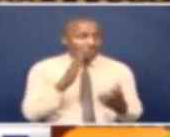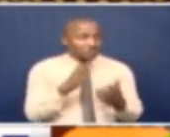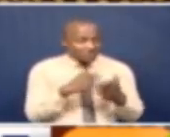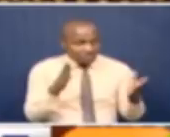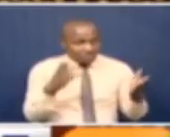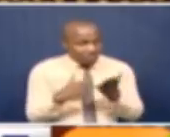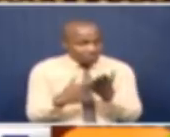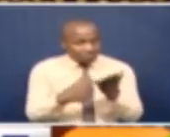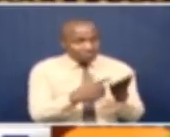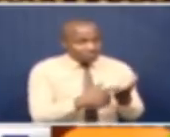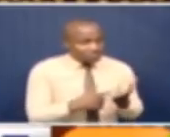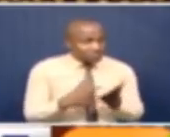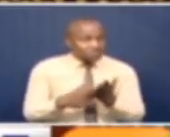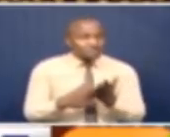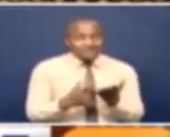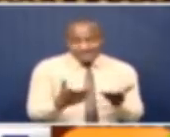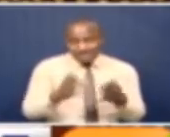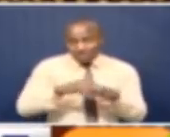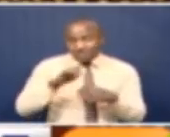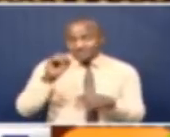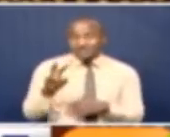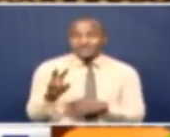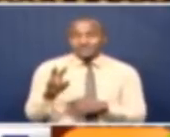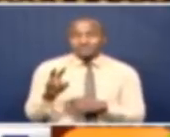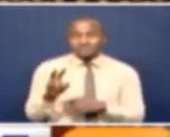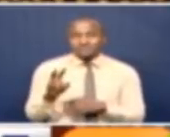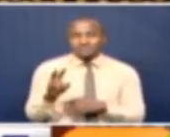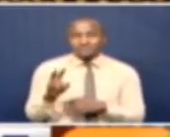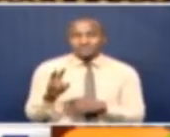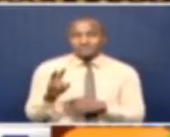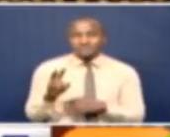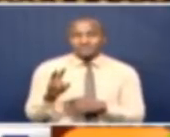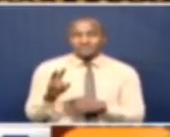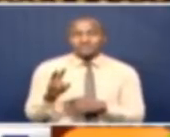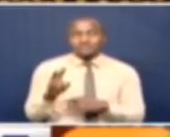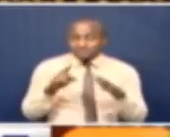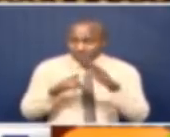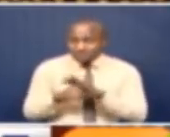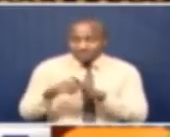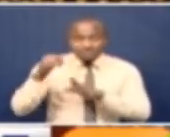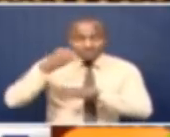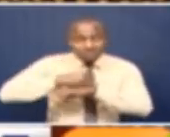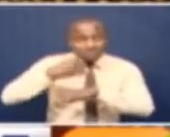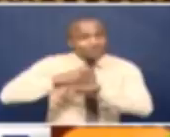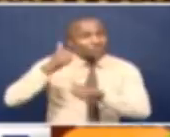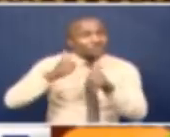in these types of television shows, to work in institutions that they could never